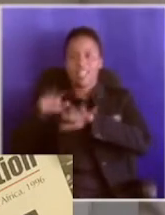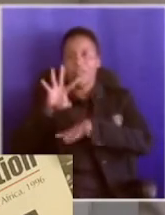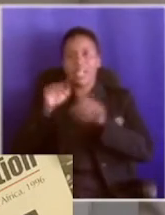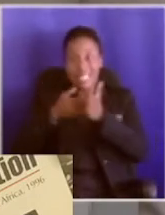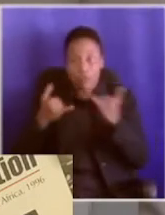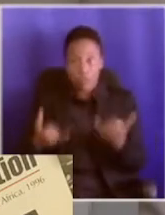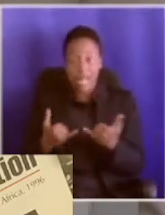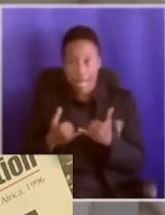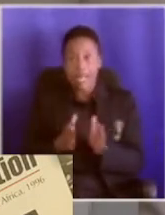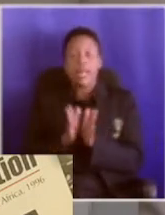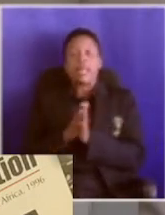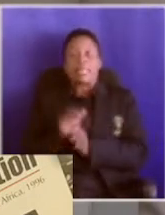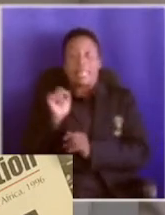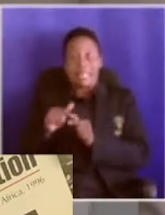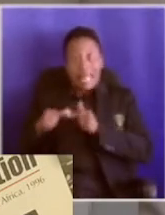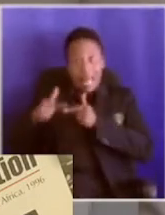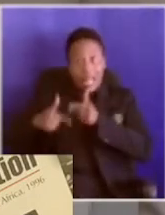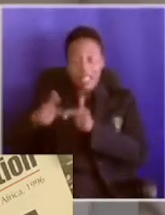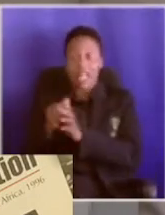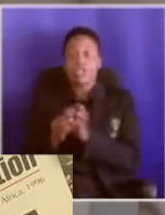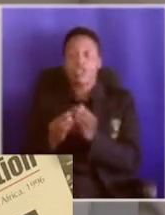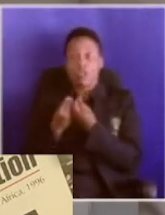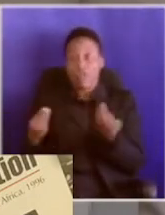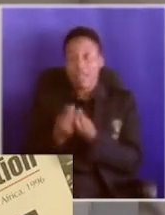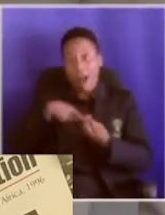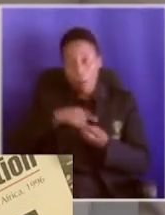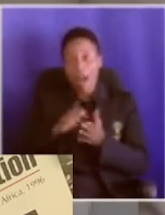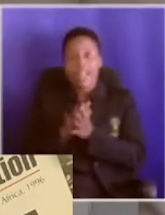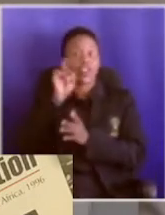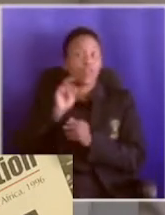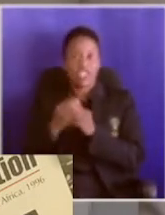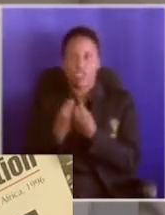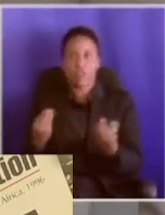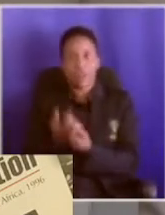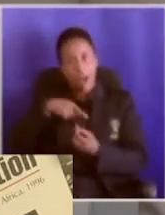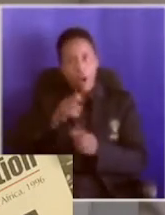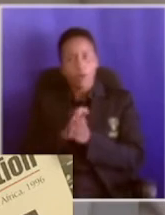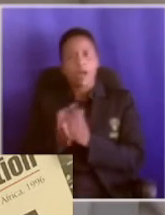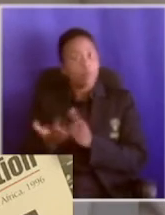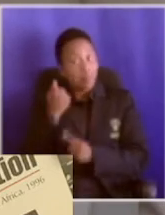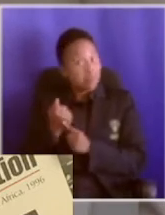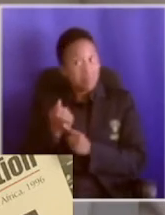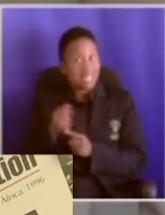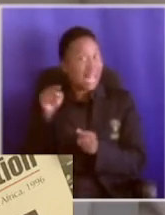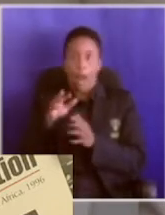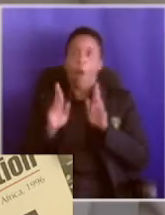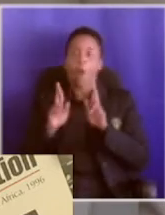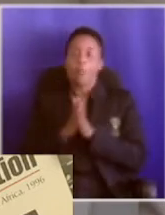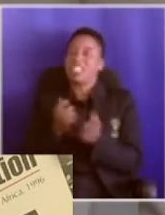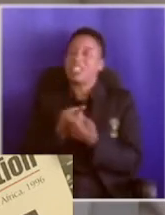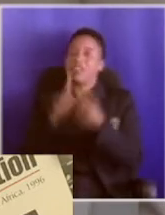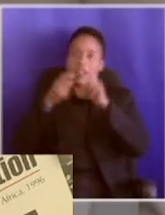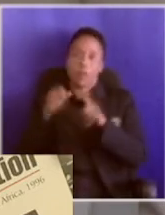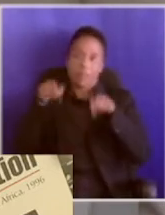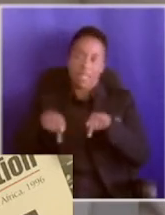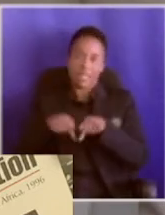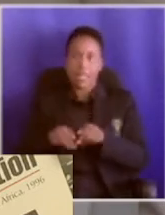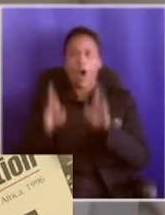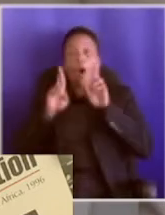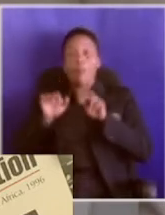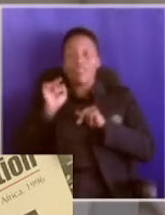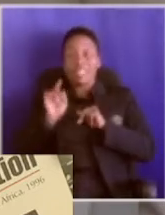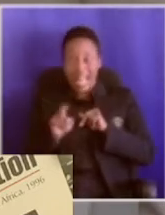and grandchildren inherit from us will be a different one, hopefully one that is based on both